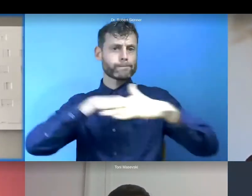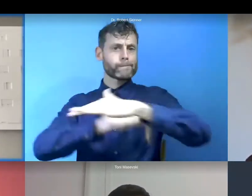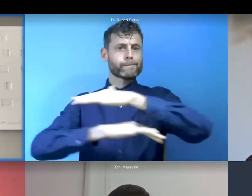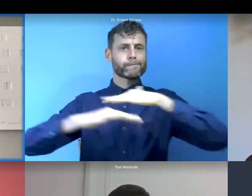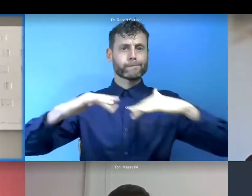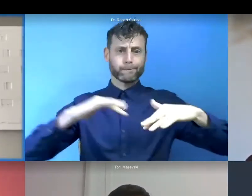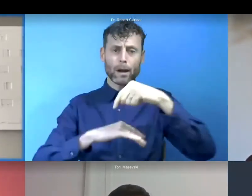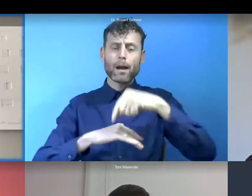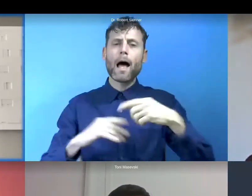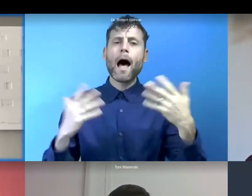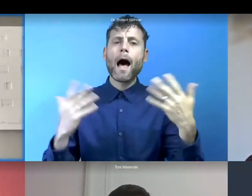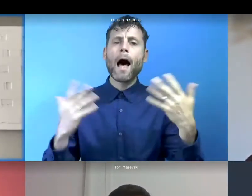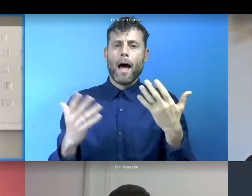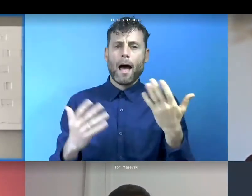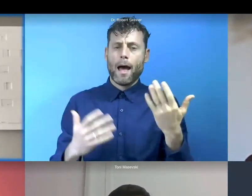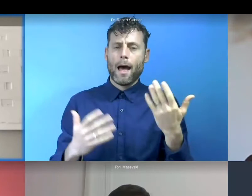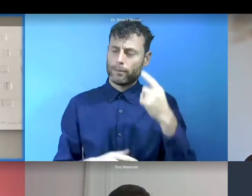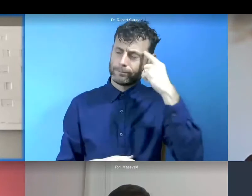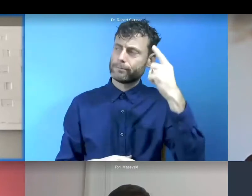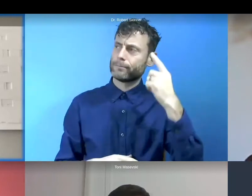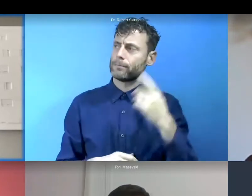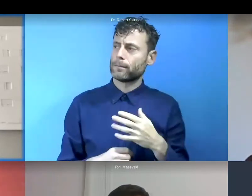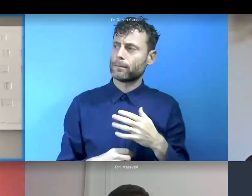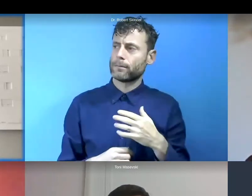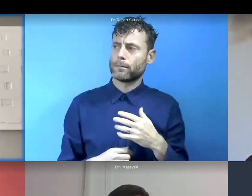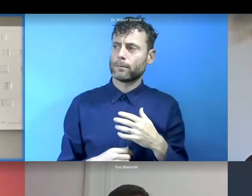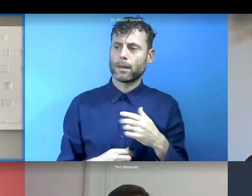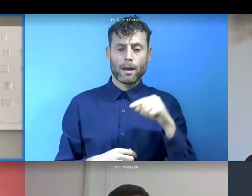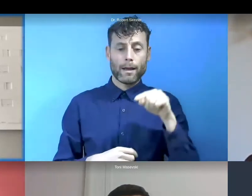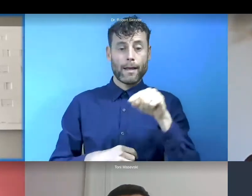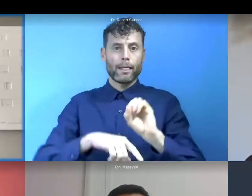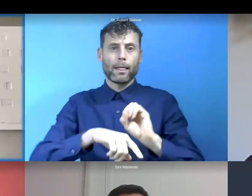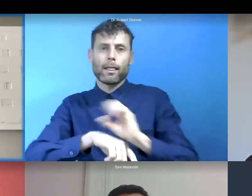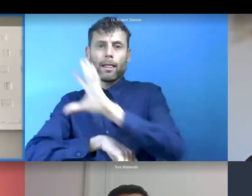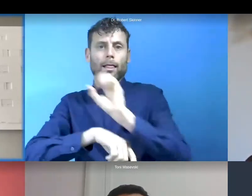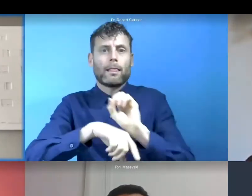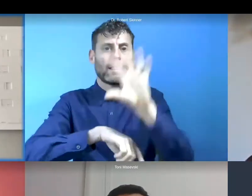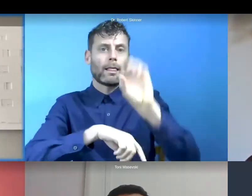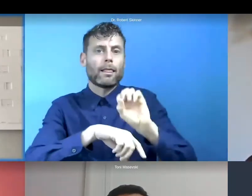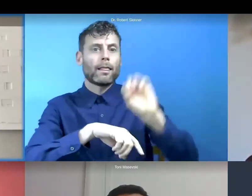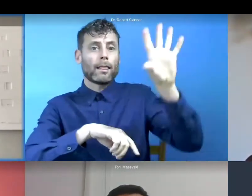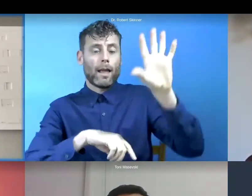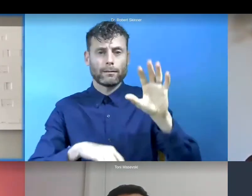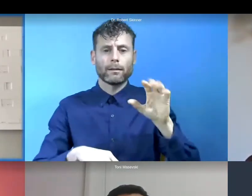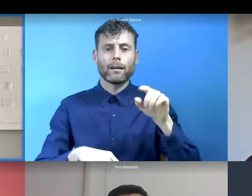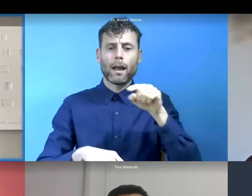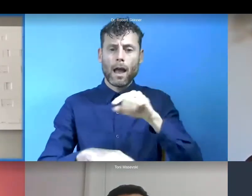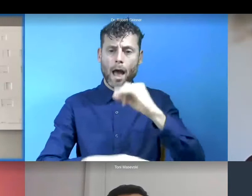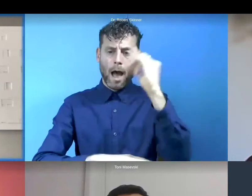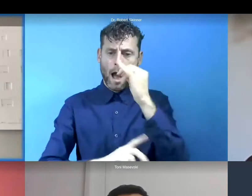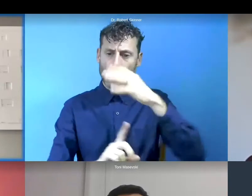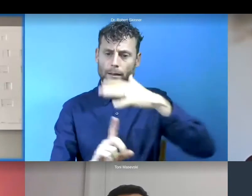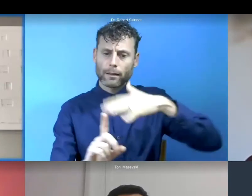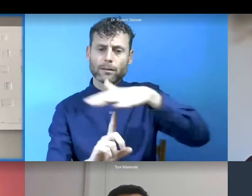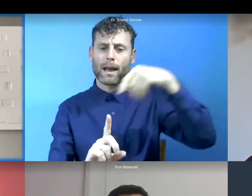with the light was able to promote and enhance the